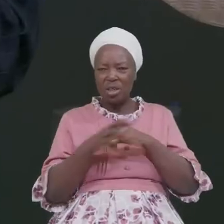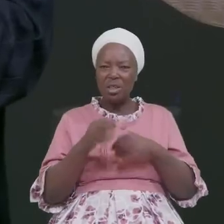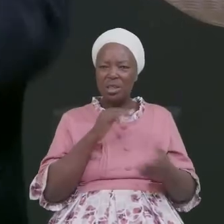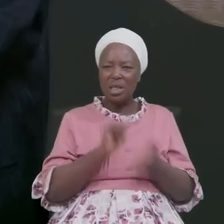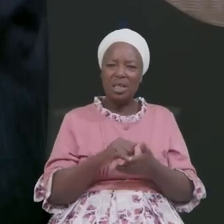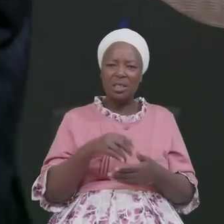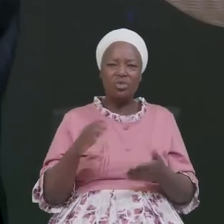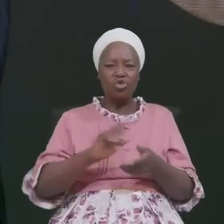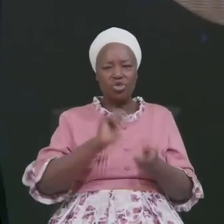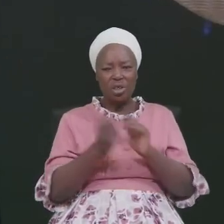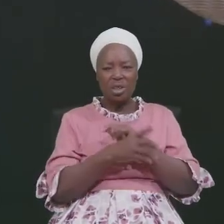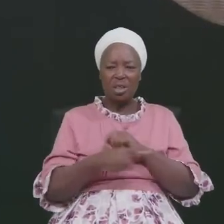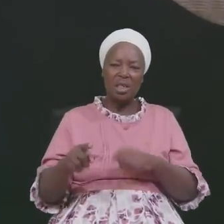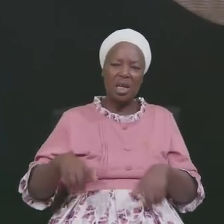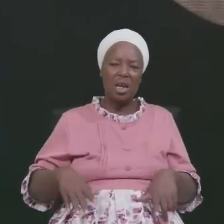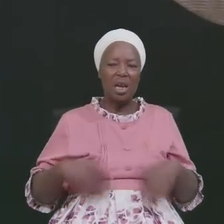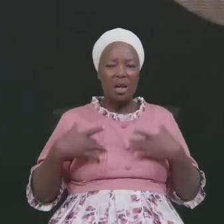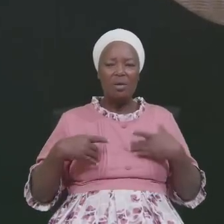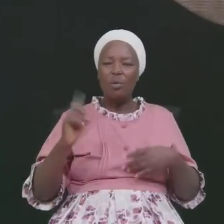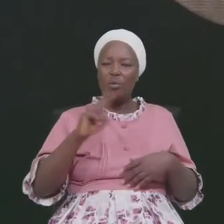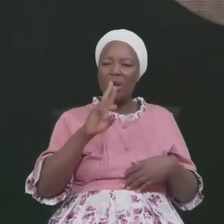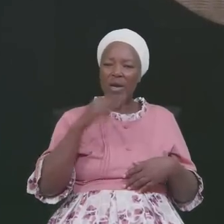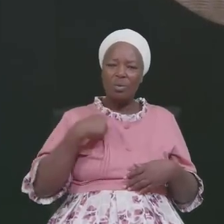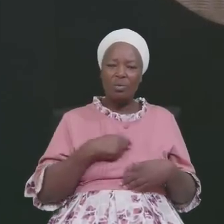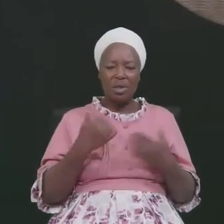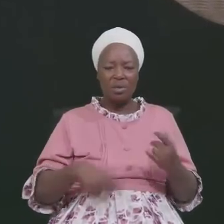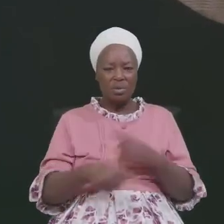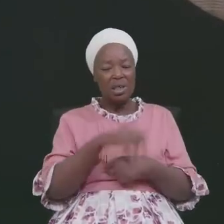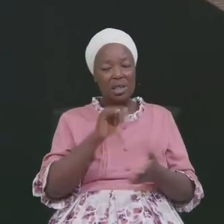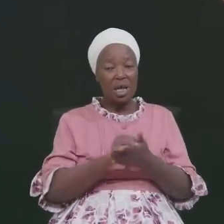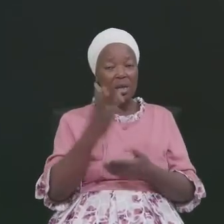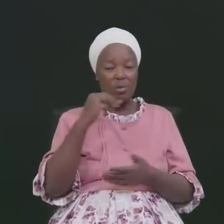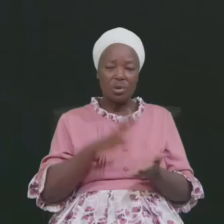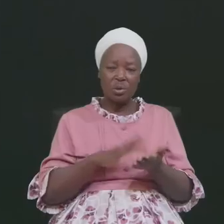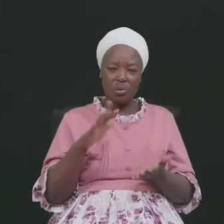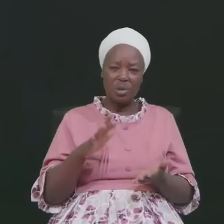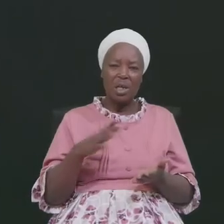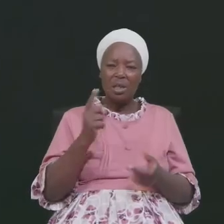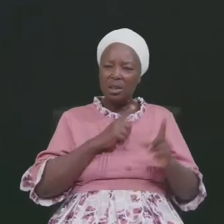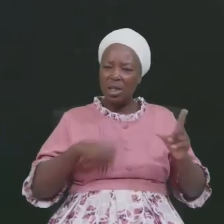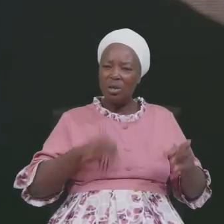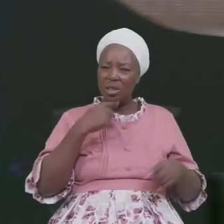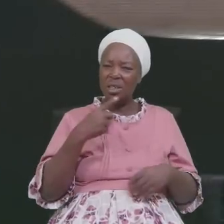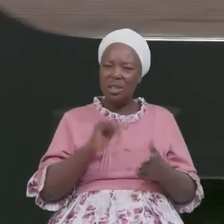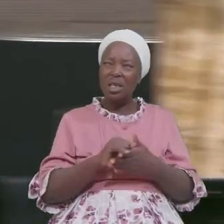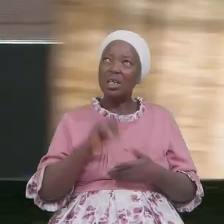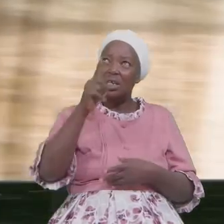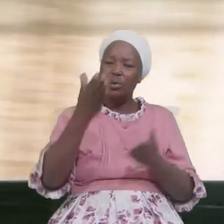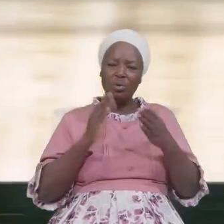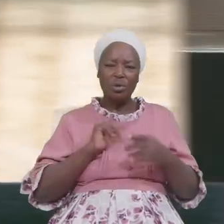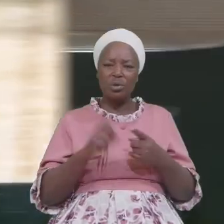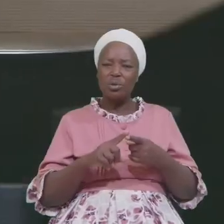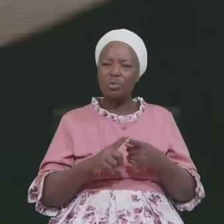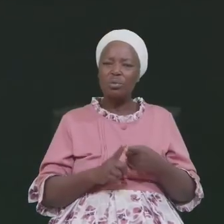are we today? That was glory. The Lord is saying, he wants us to be